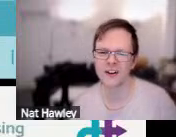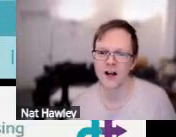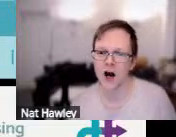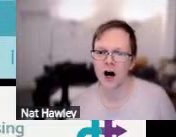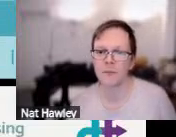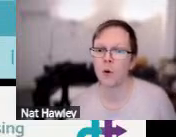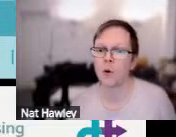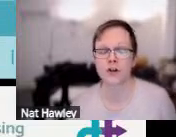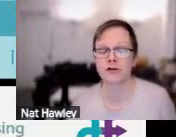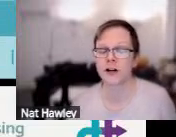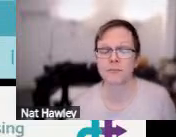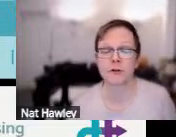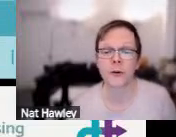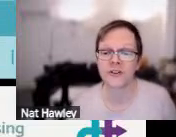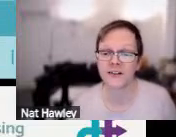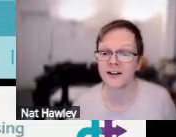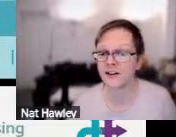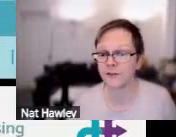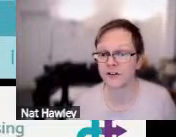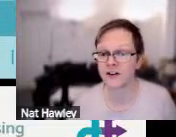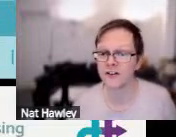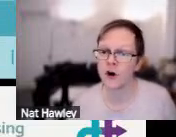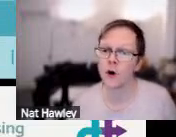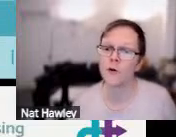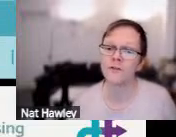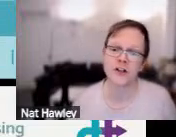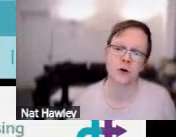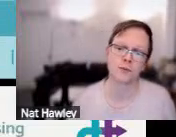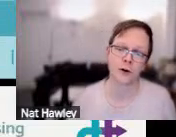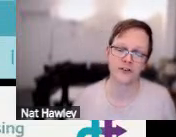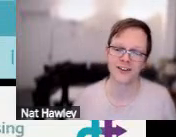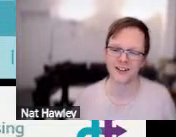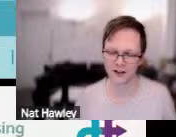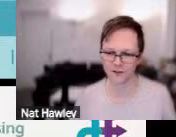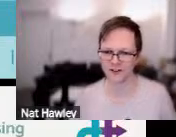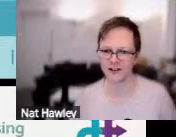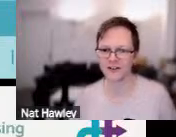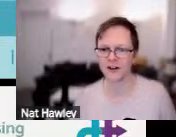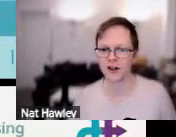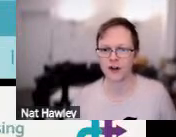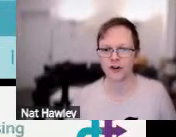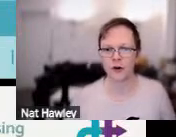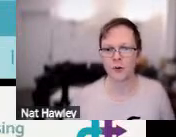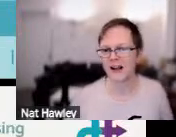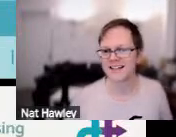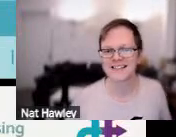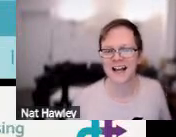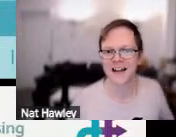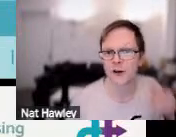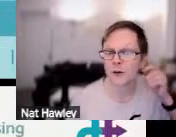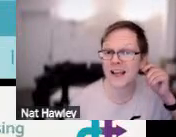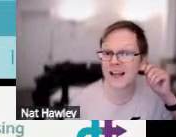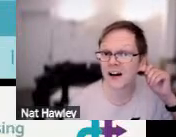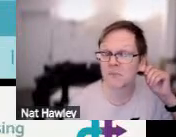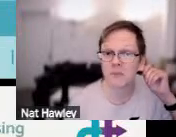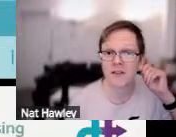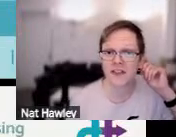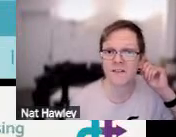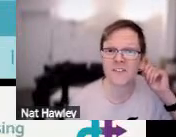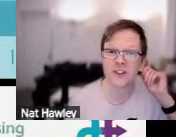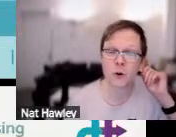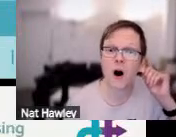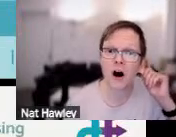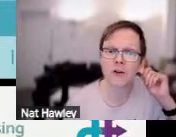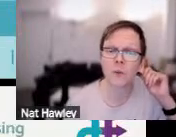differences, auditory processing differences, or visual processing differences. So let's say your ear,